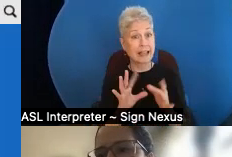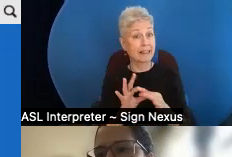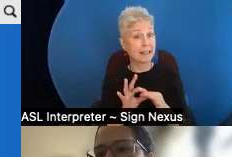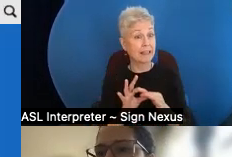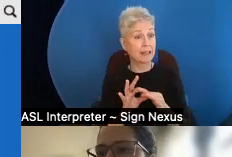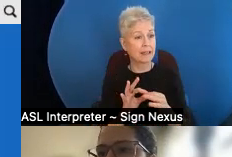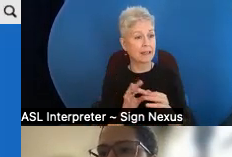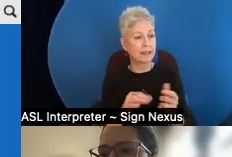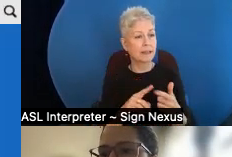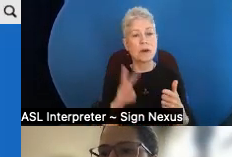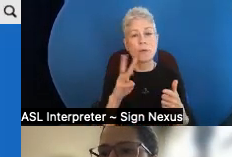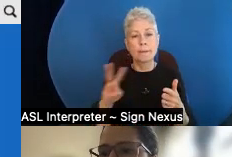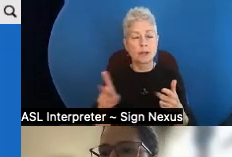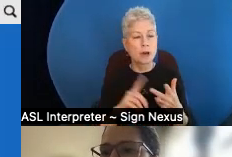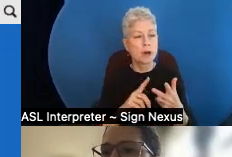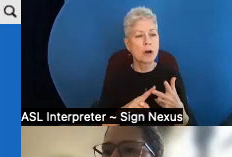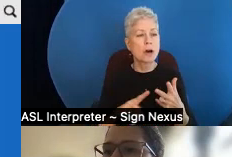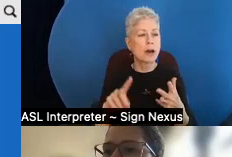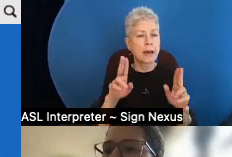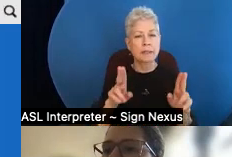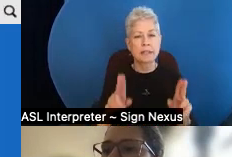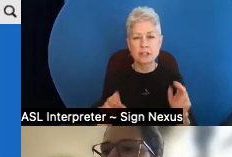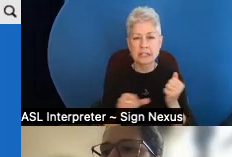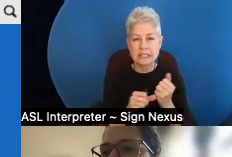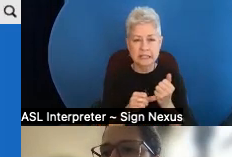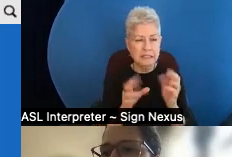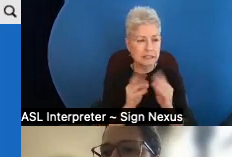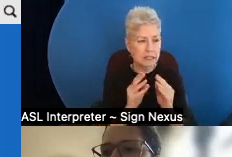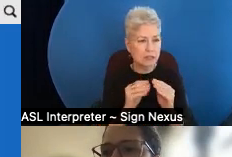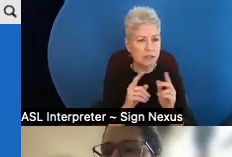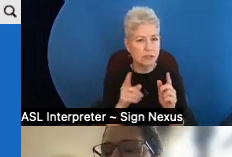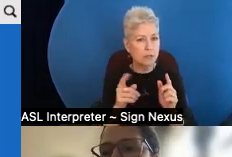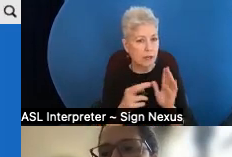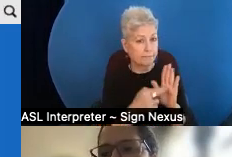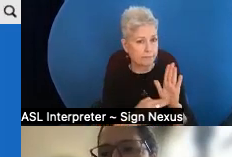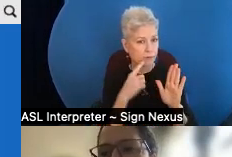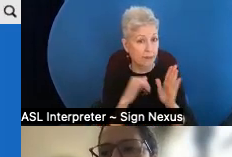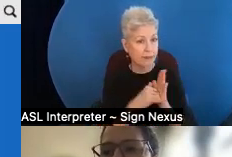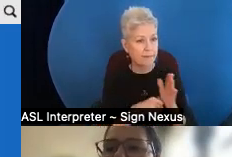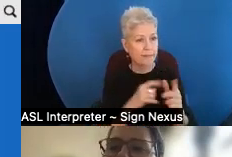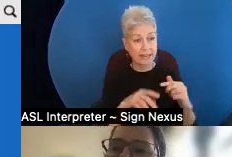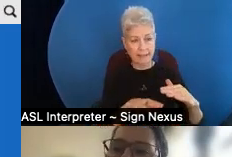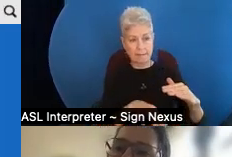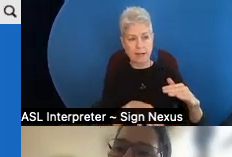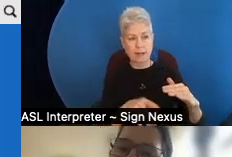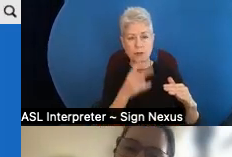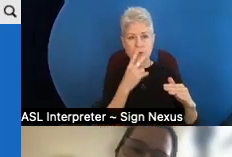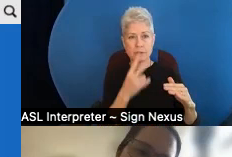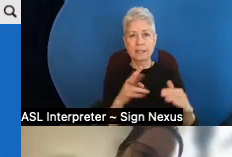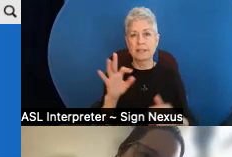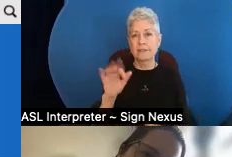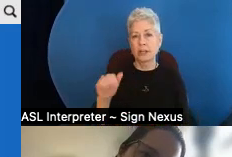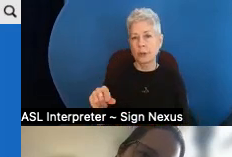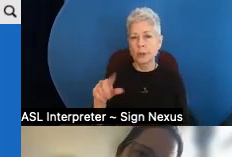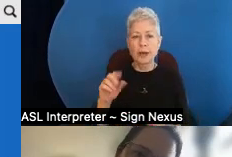application assistance sessions to sign up for. And then at the bottom, you will find the frequently asked questions and